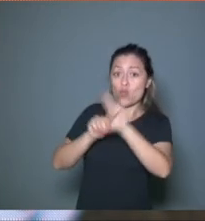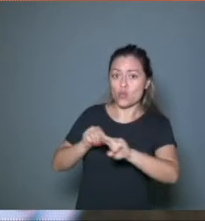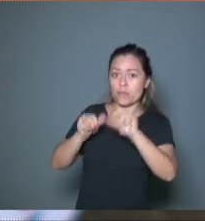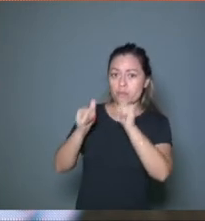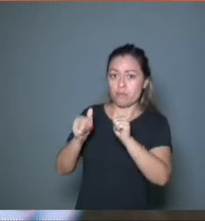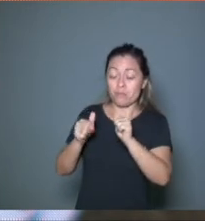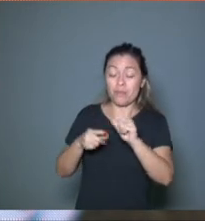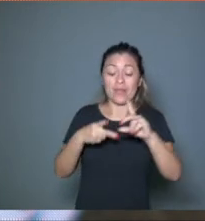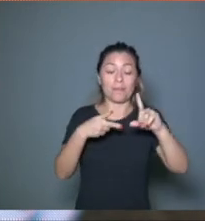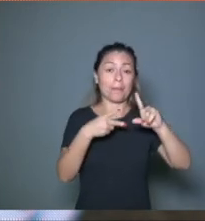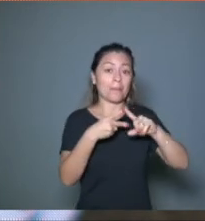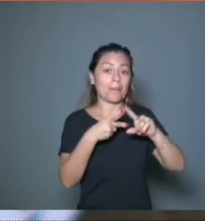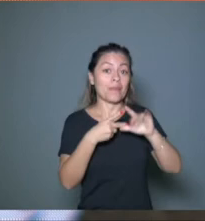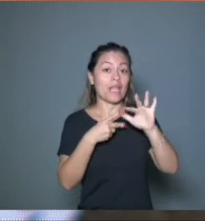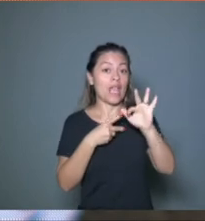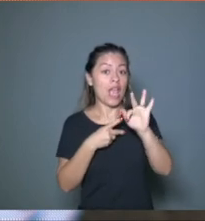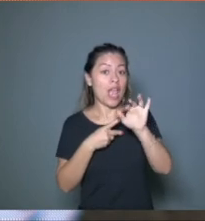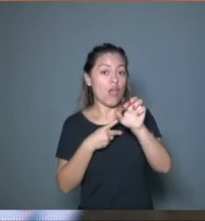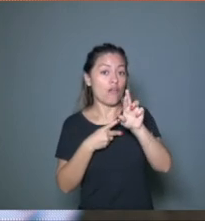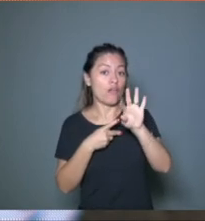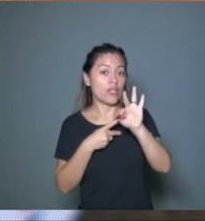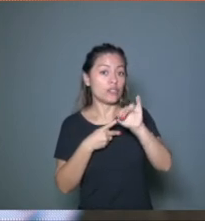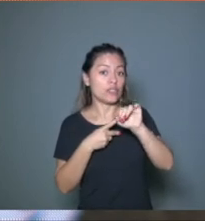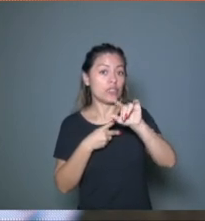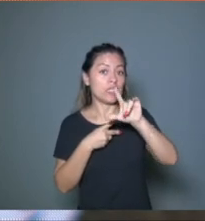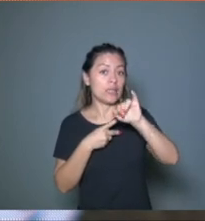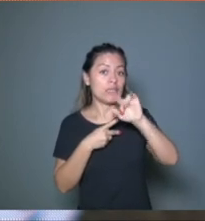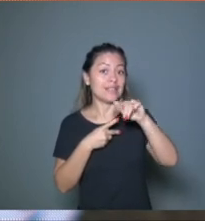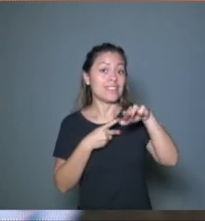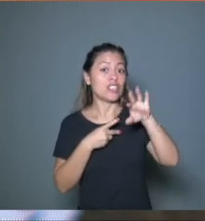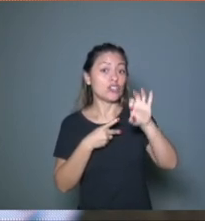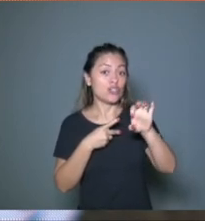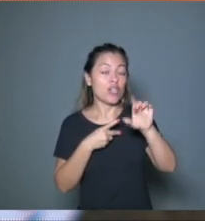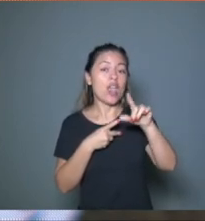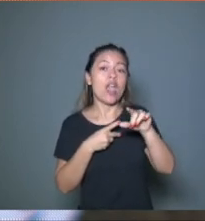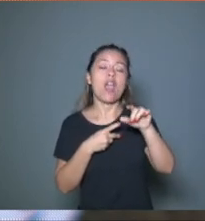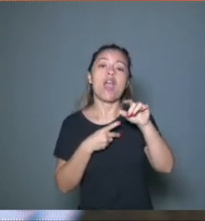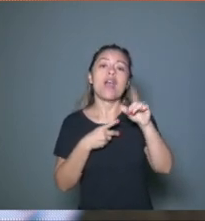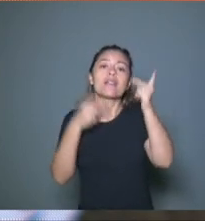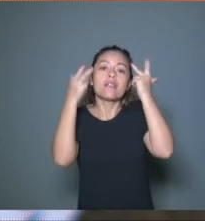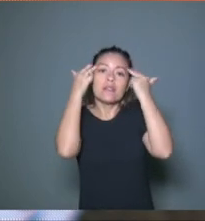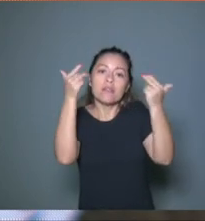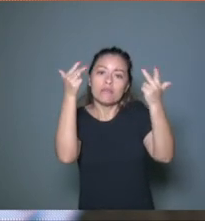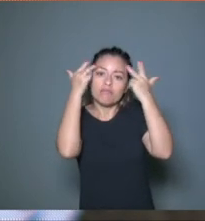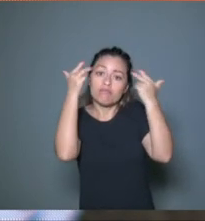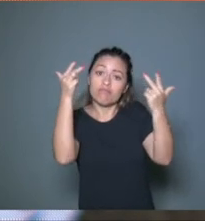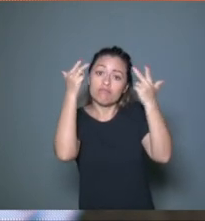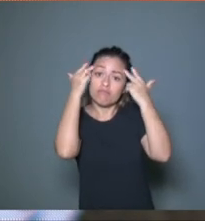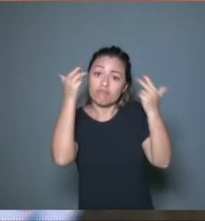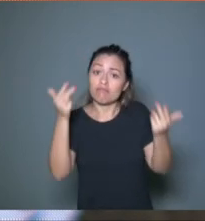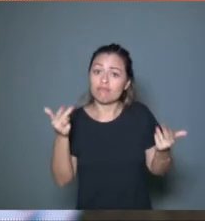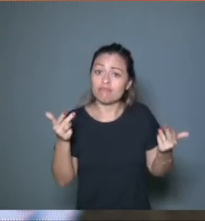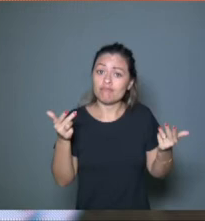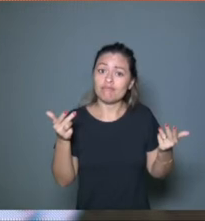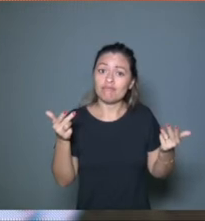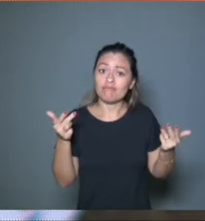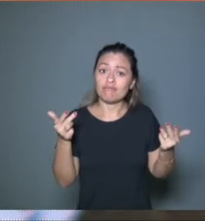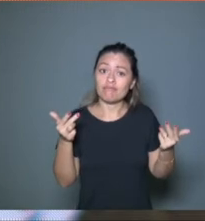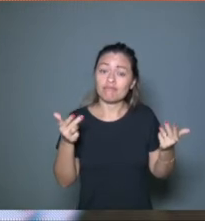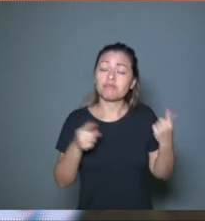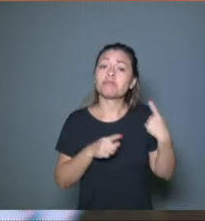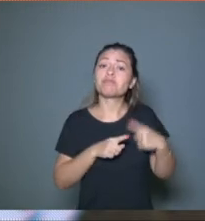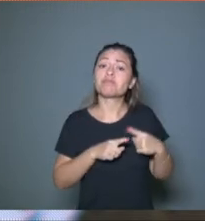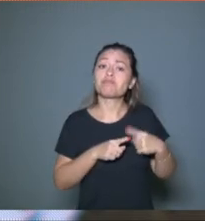of chemicals. Well, biological fertilizers are the organic